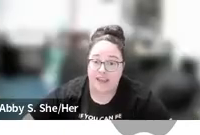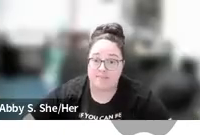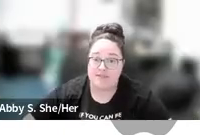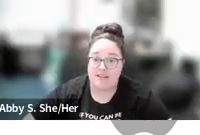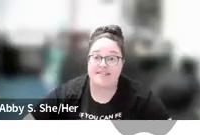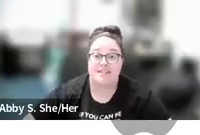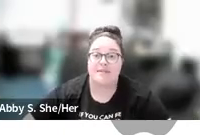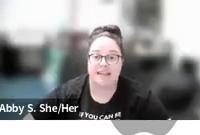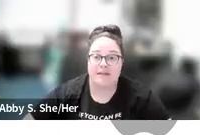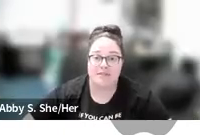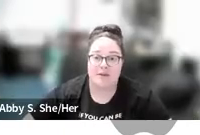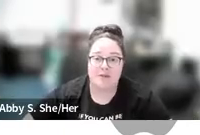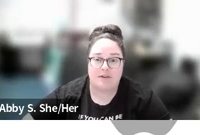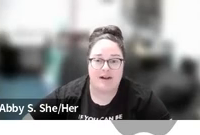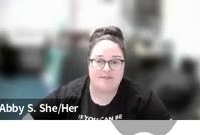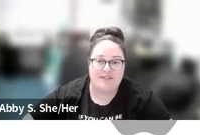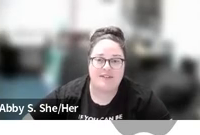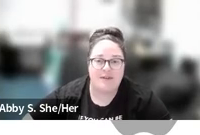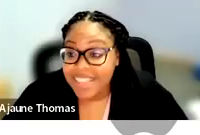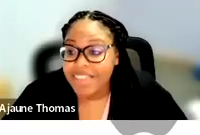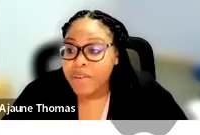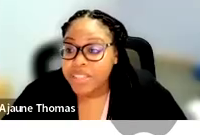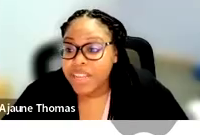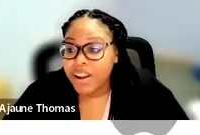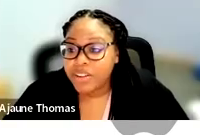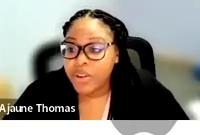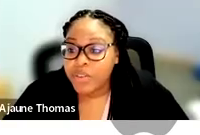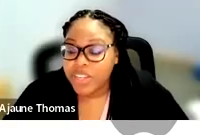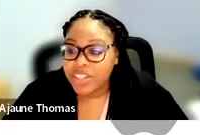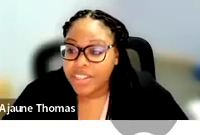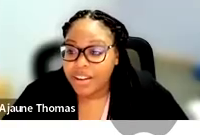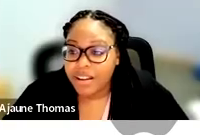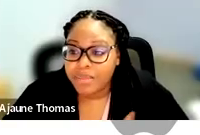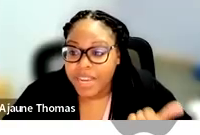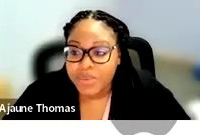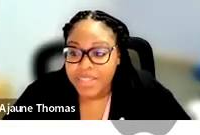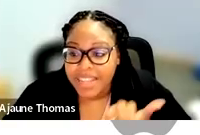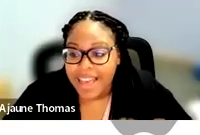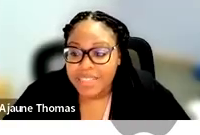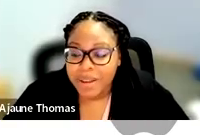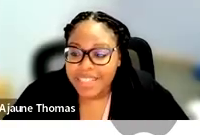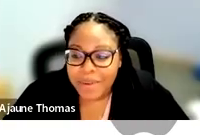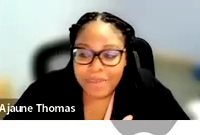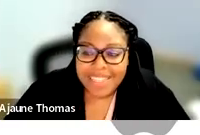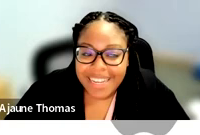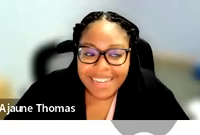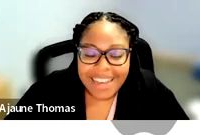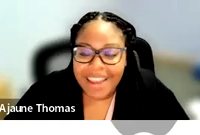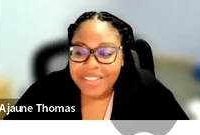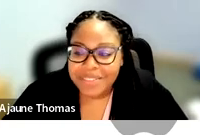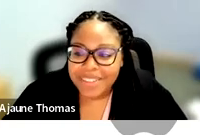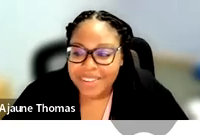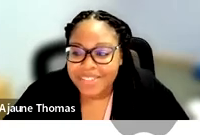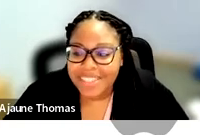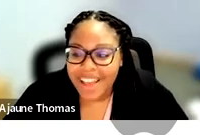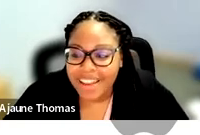a lot of apps, accessibility apps that are super helpful. Yes, and that was in our low vision Tech Tuesday last month. So I was like, I